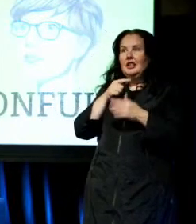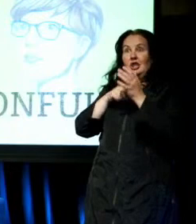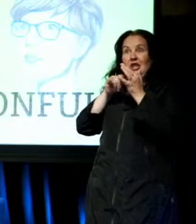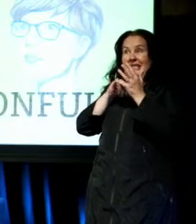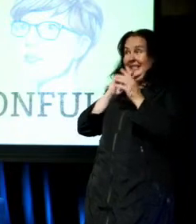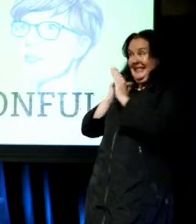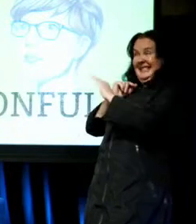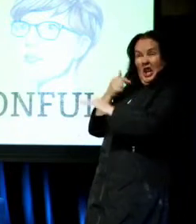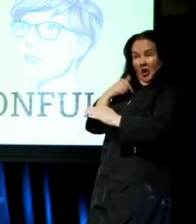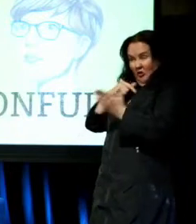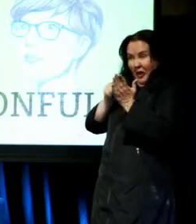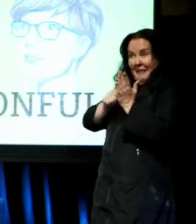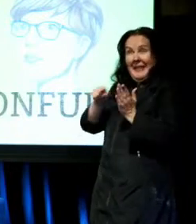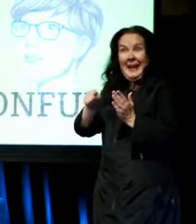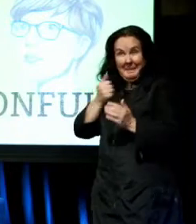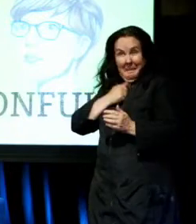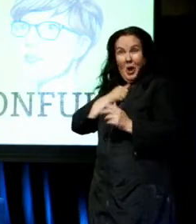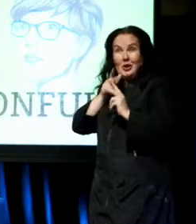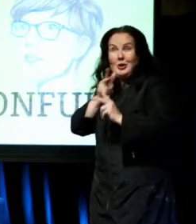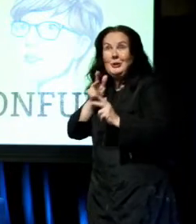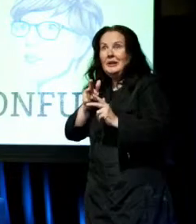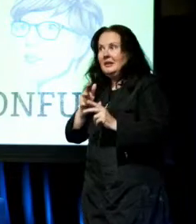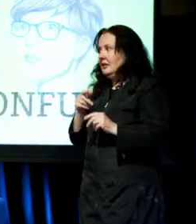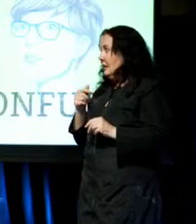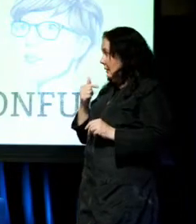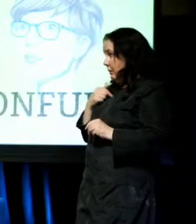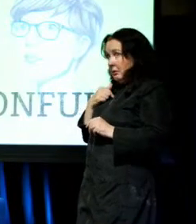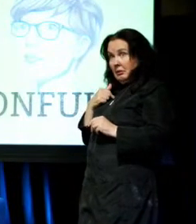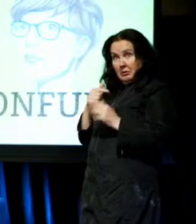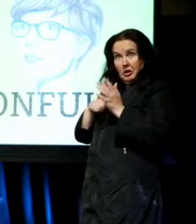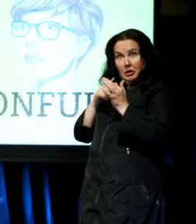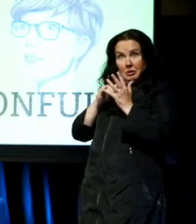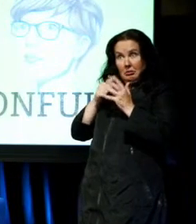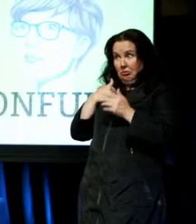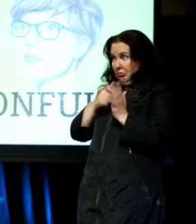that. Right? Did I write that? I forget.